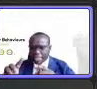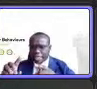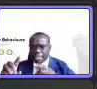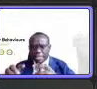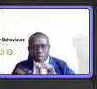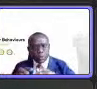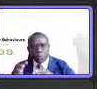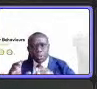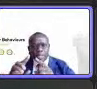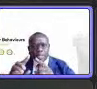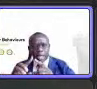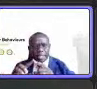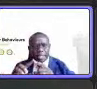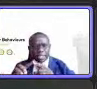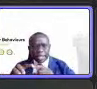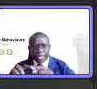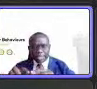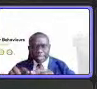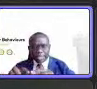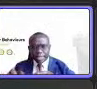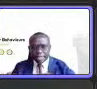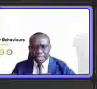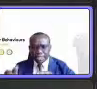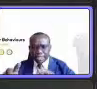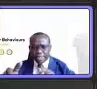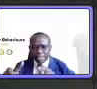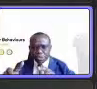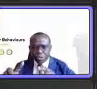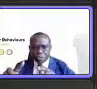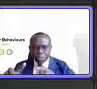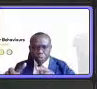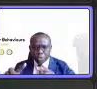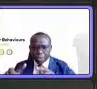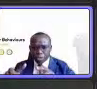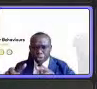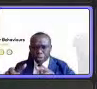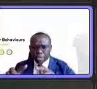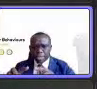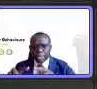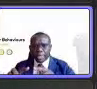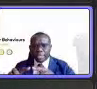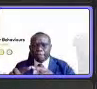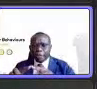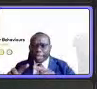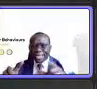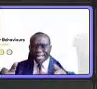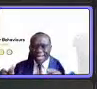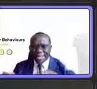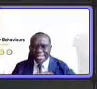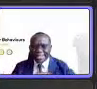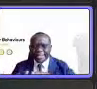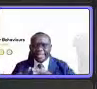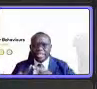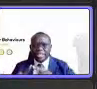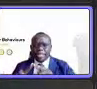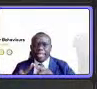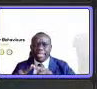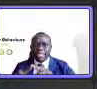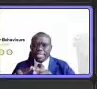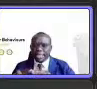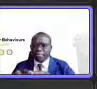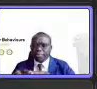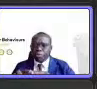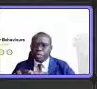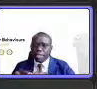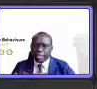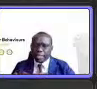80, 82, and this is just to demonstrate that foreign airlines